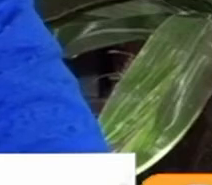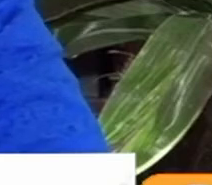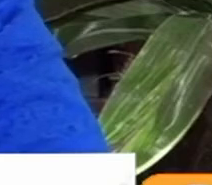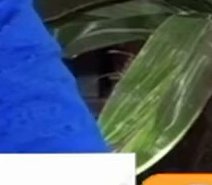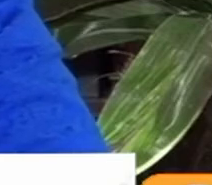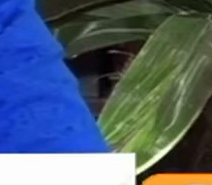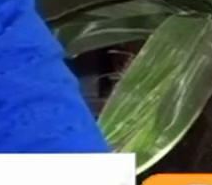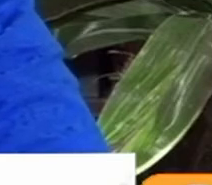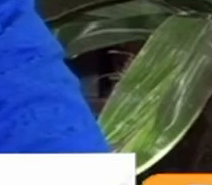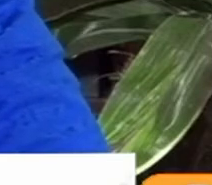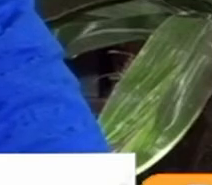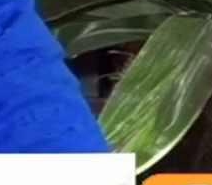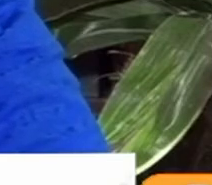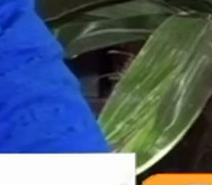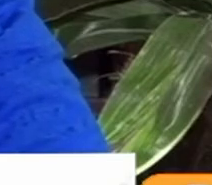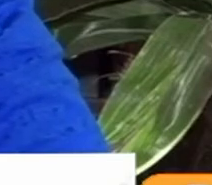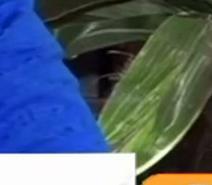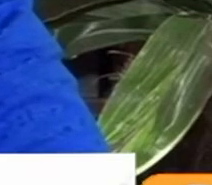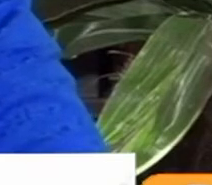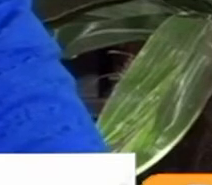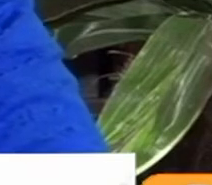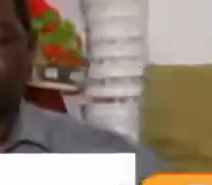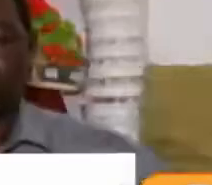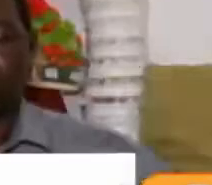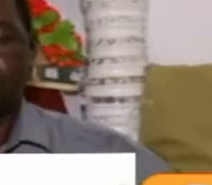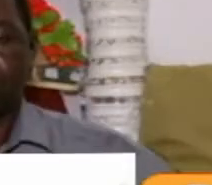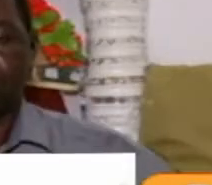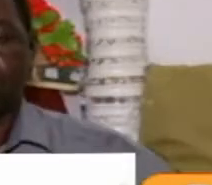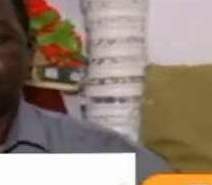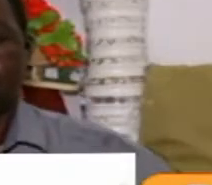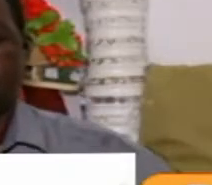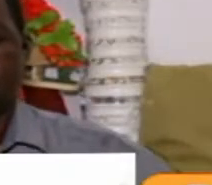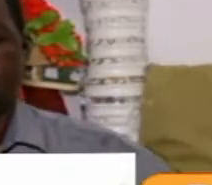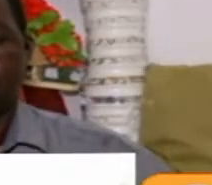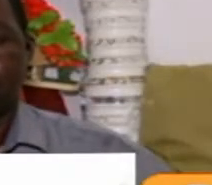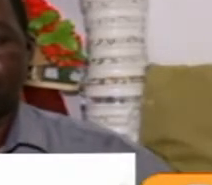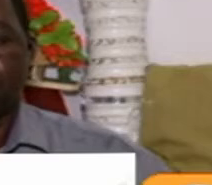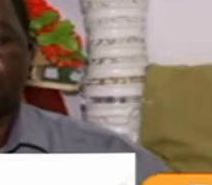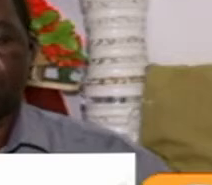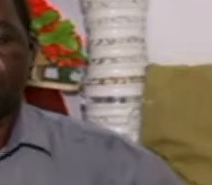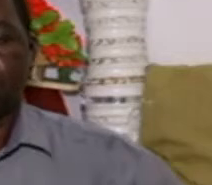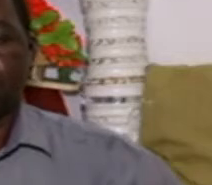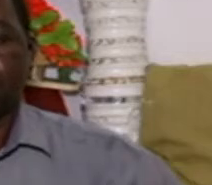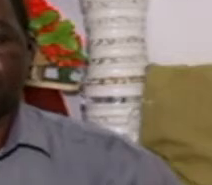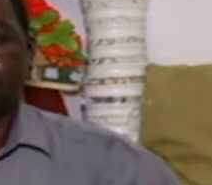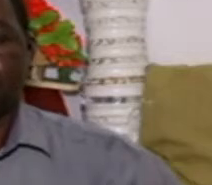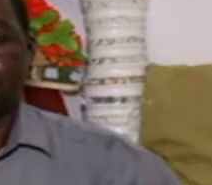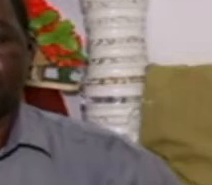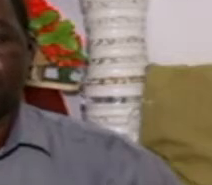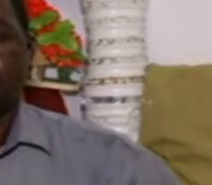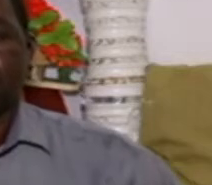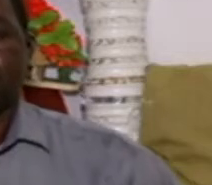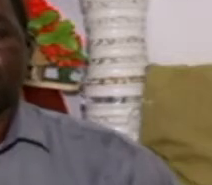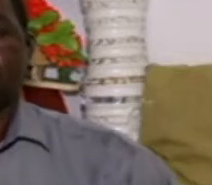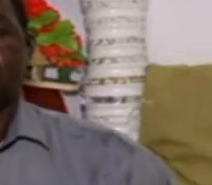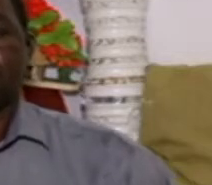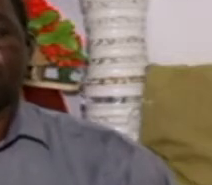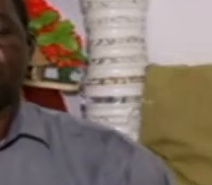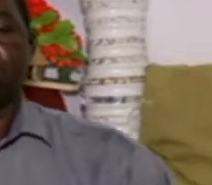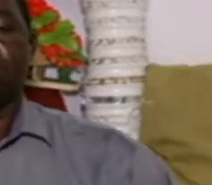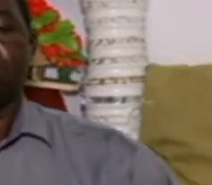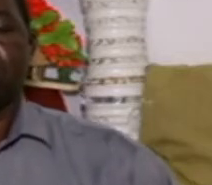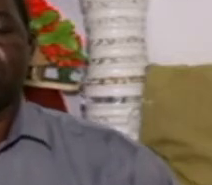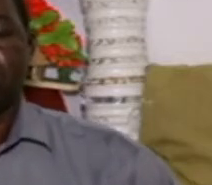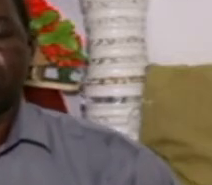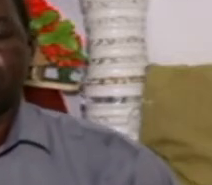okay, we'll keep on doing it. All right. Thank you. Let's take a quick break here on the Monday Report. When we come back, Mrs. Nancy Karigidu is still with me. She's the Principal